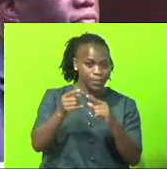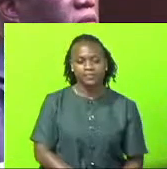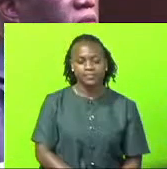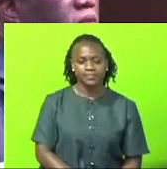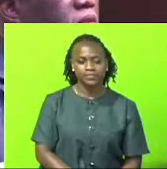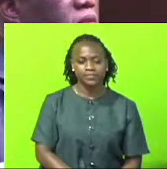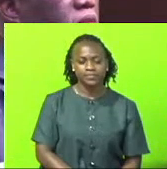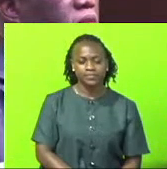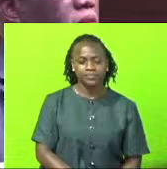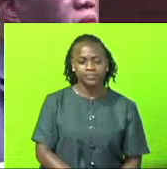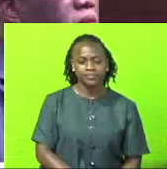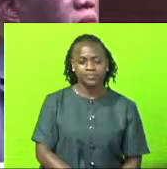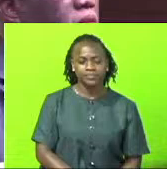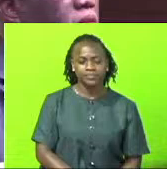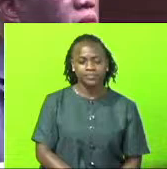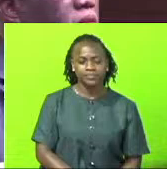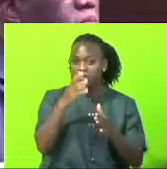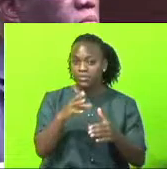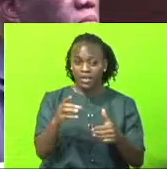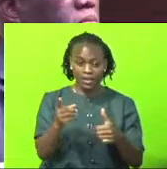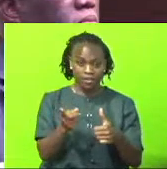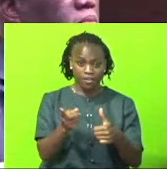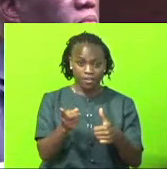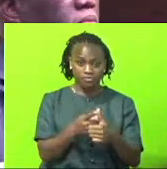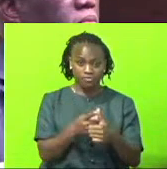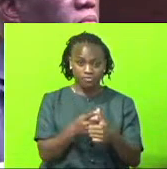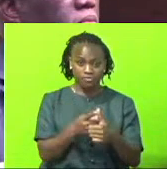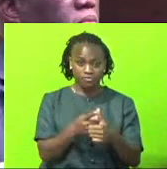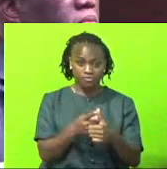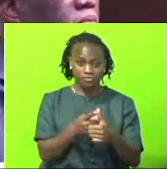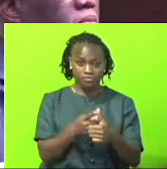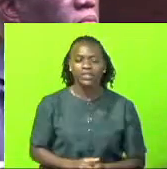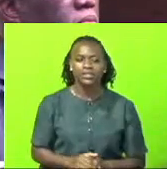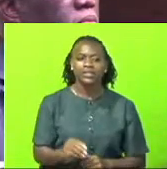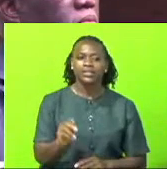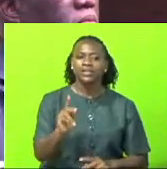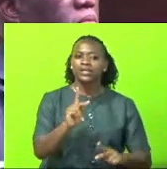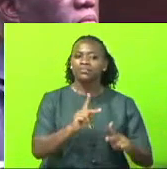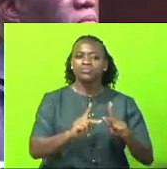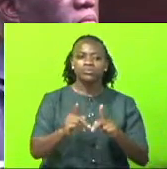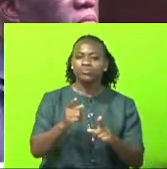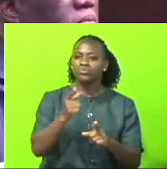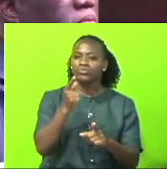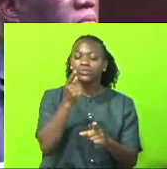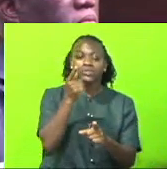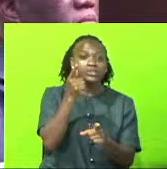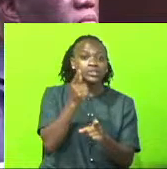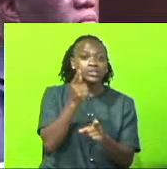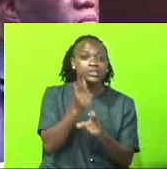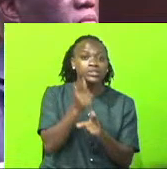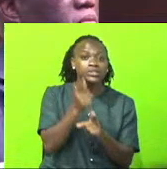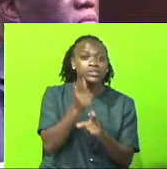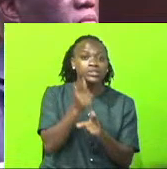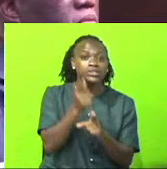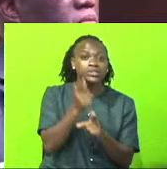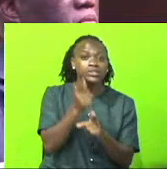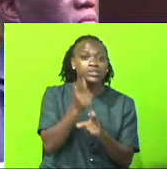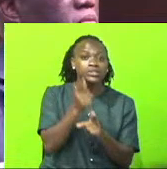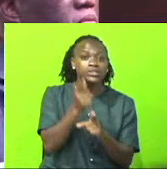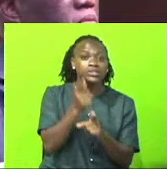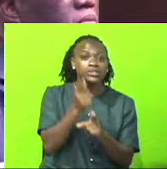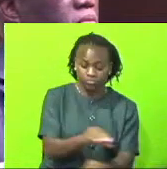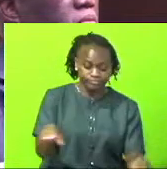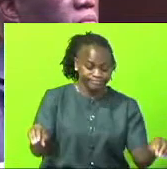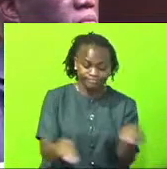Mr. Speaker, in the First Republic, people were just literally living from one